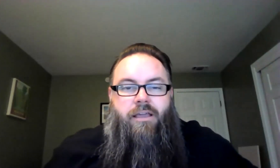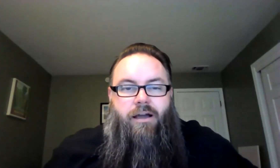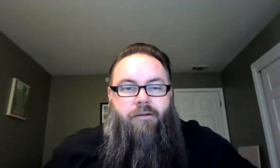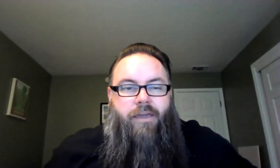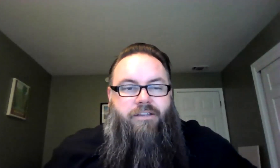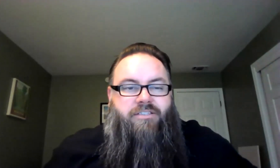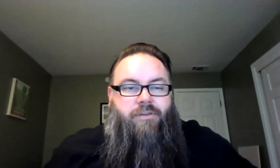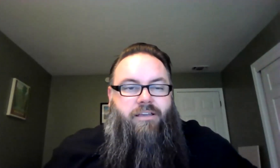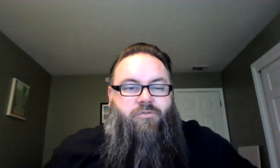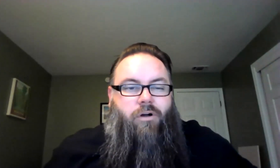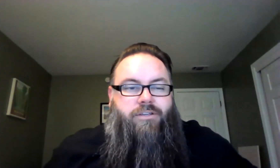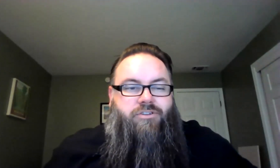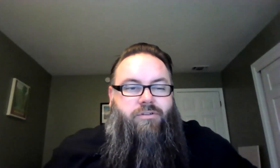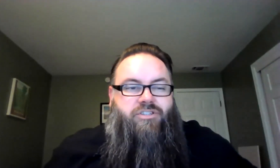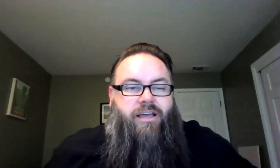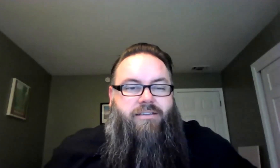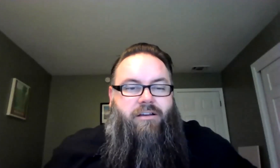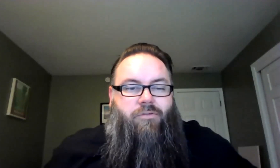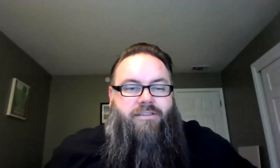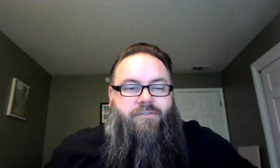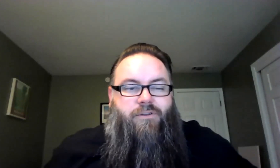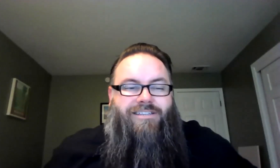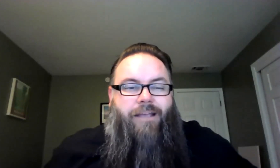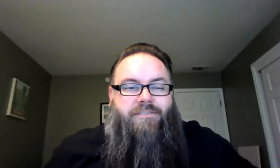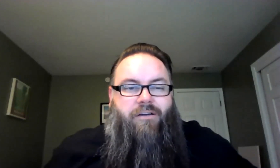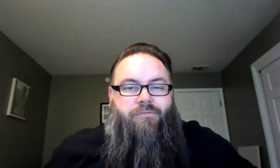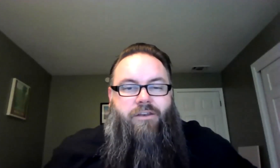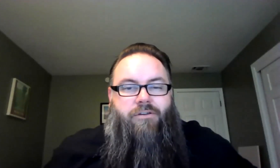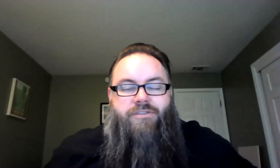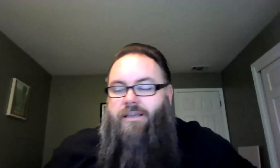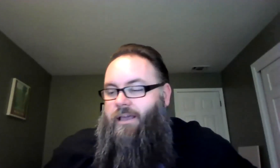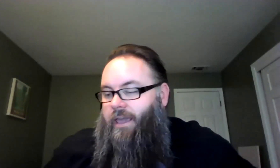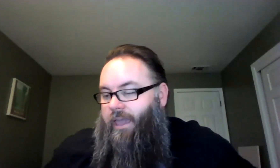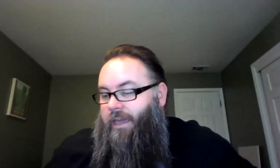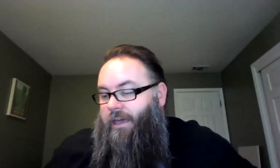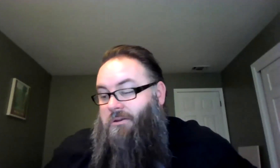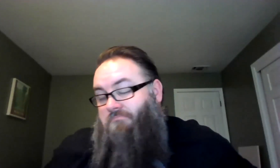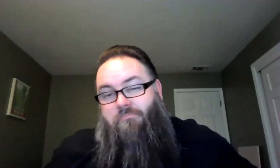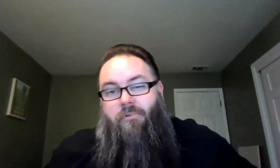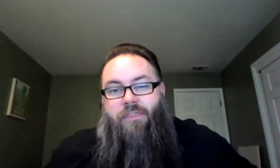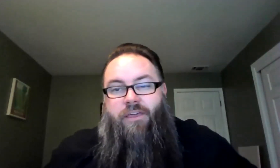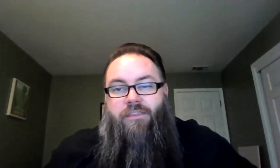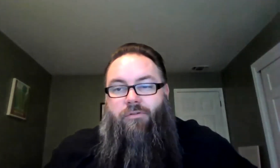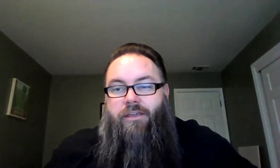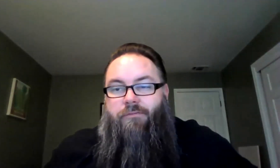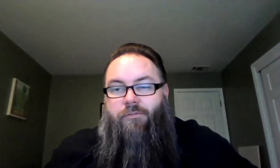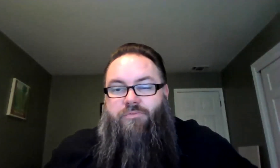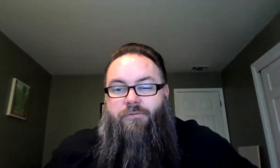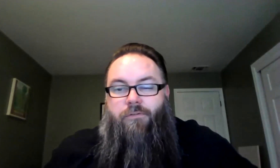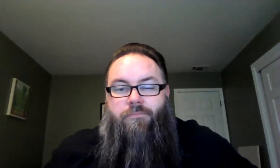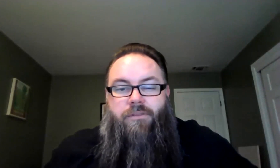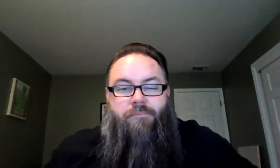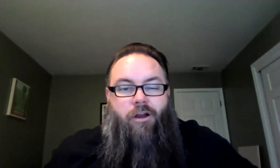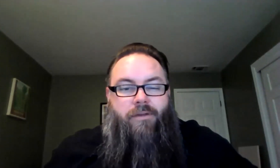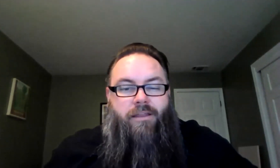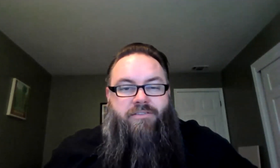those HCBS quality assurance checks across different types of vendors. And I think the only information